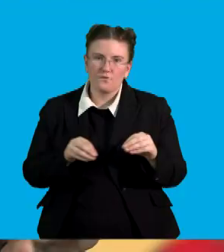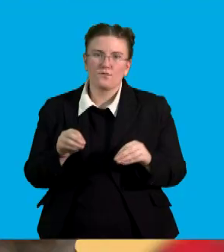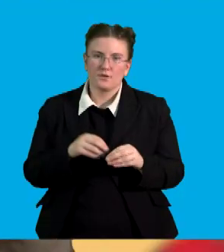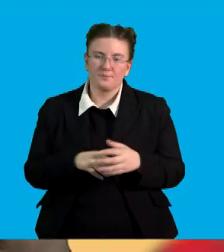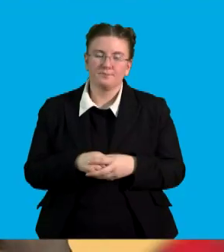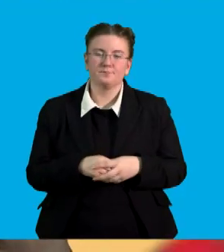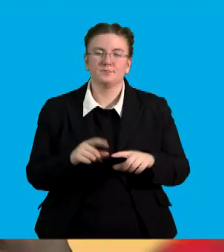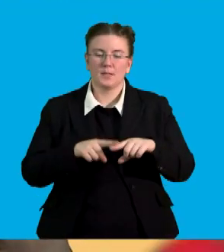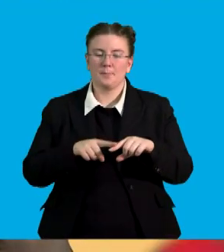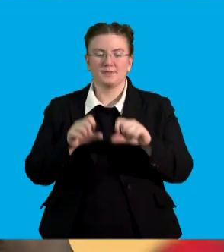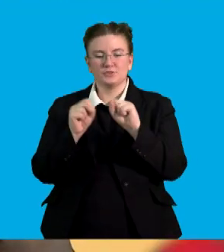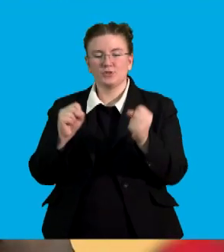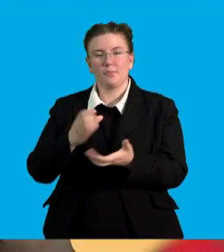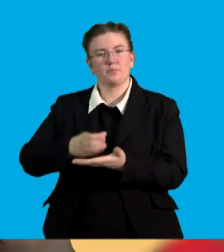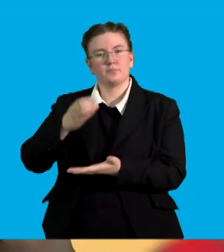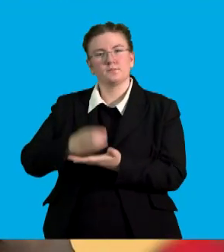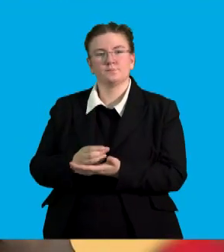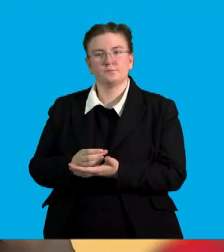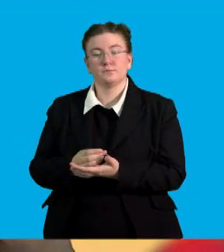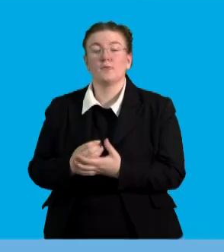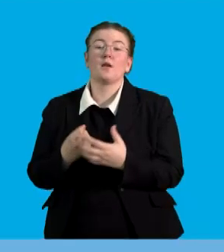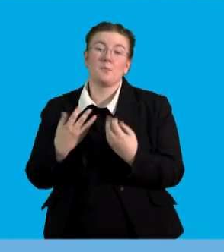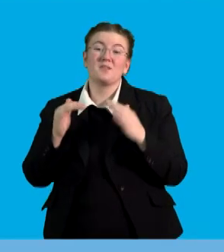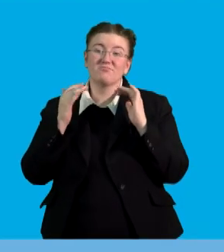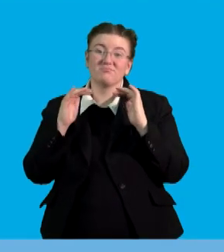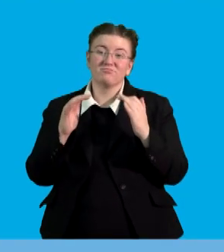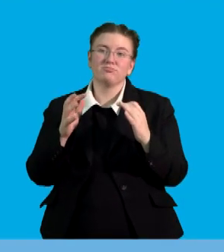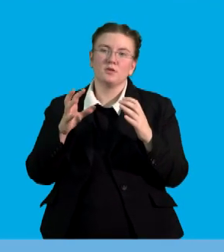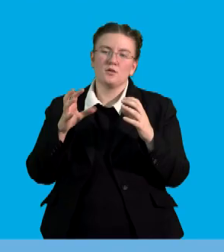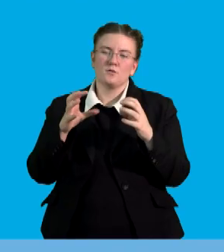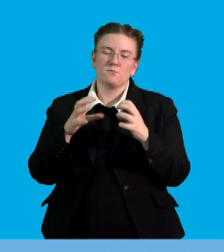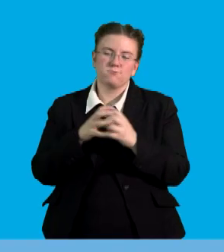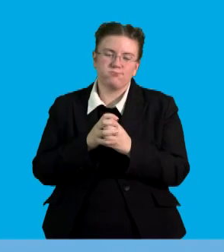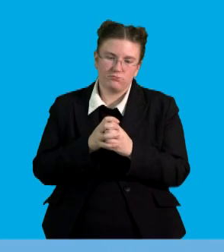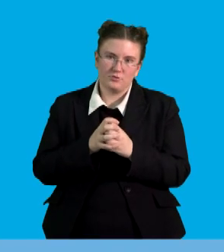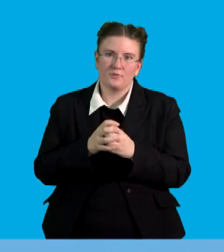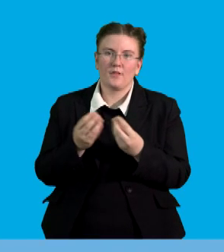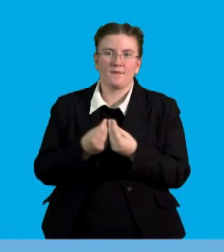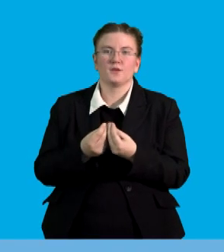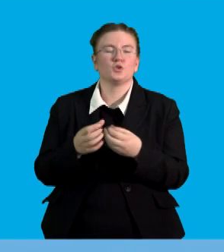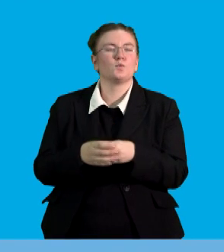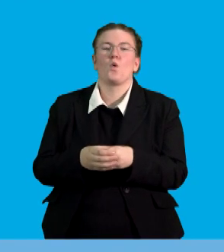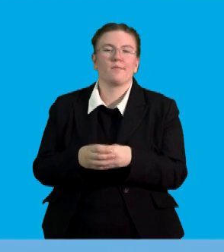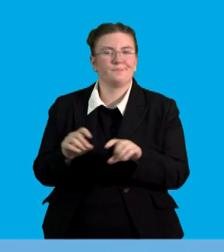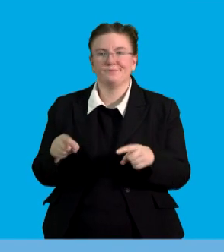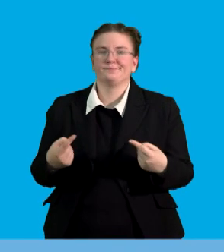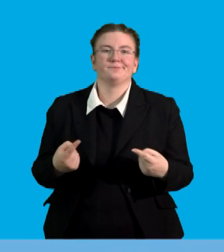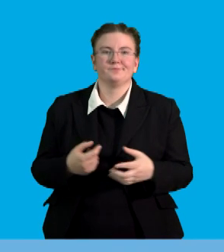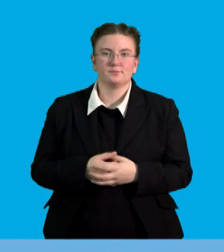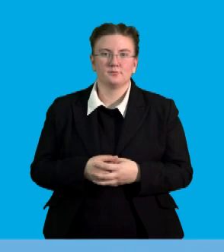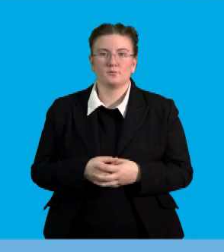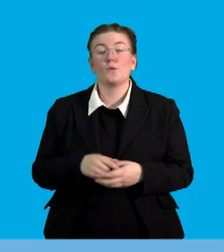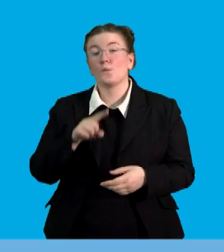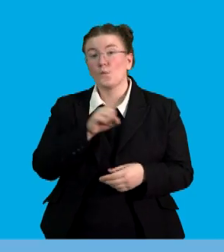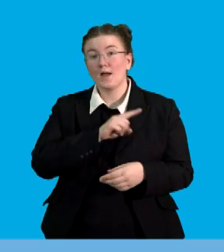that particular container. So most liquids cannot be compressed into smaller volumes. This